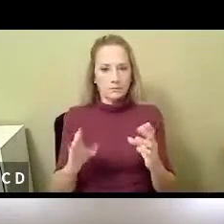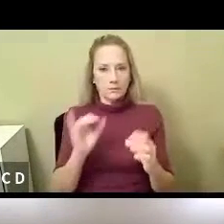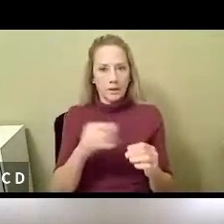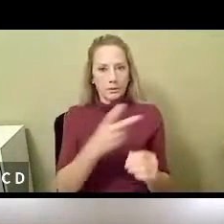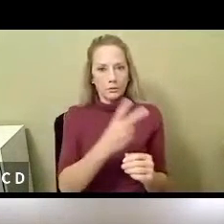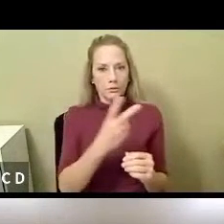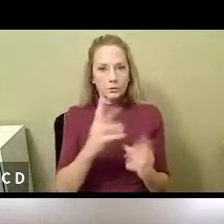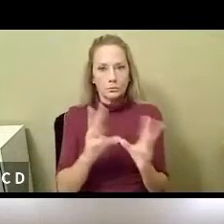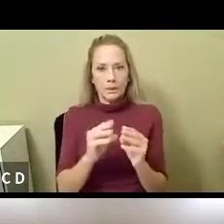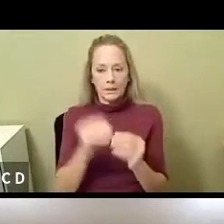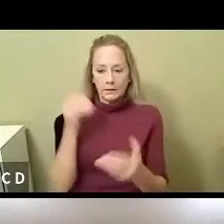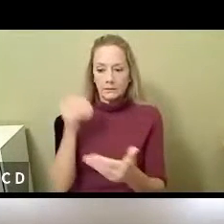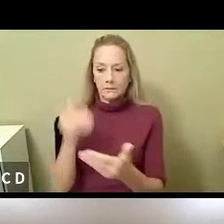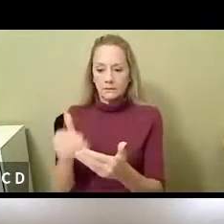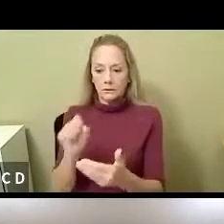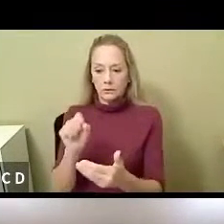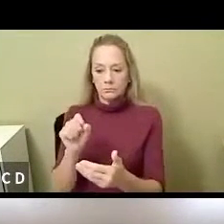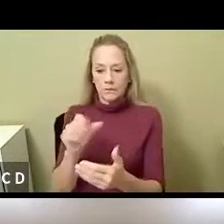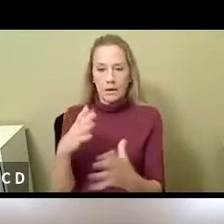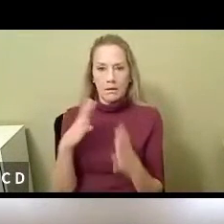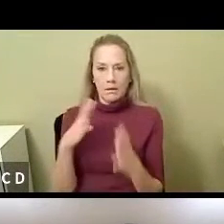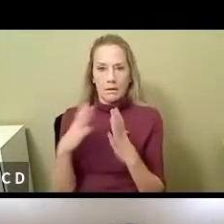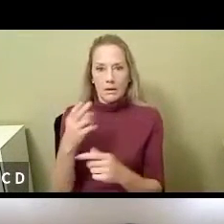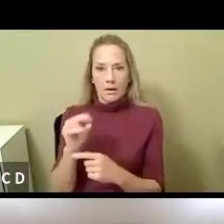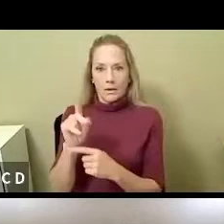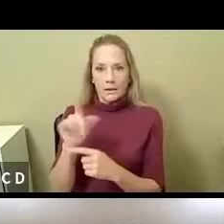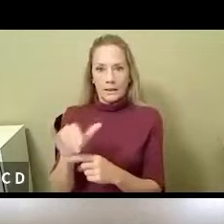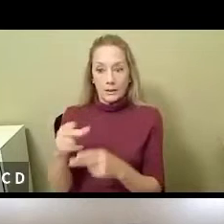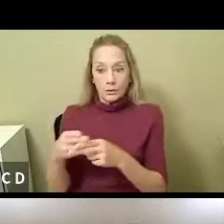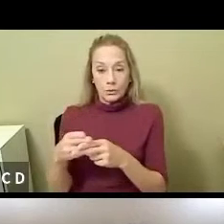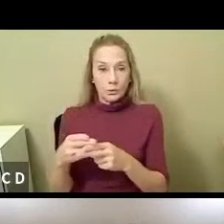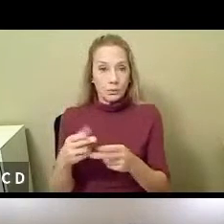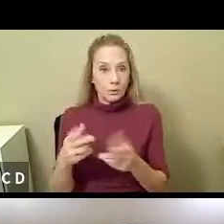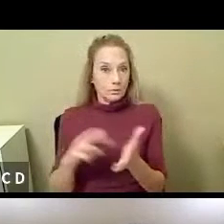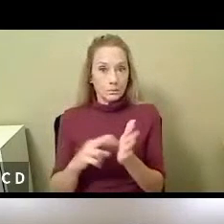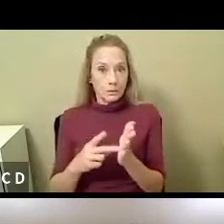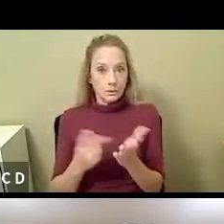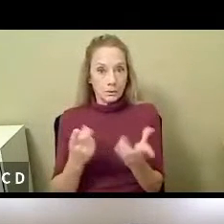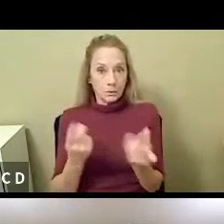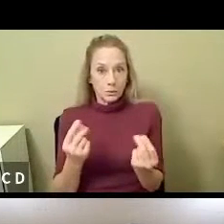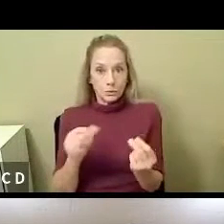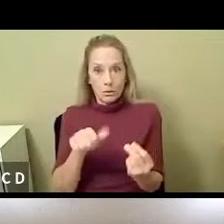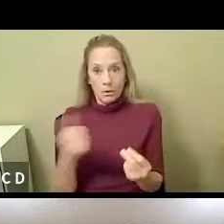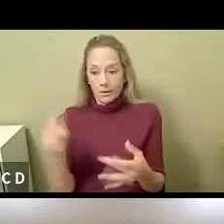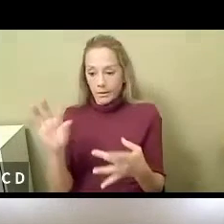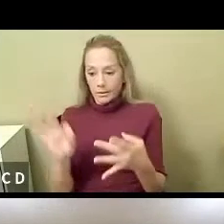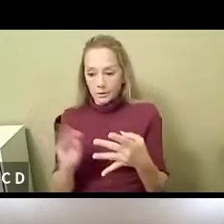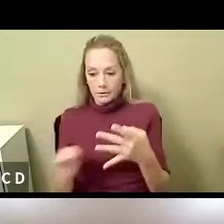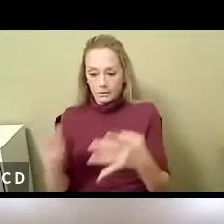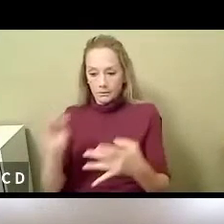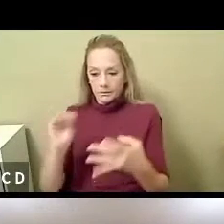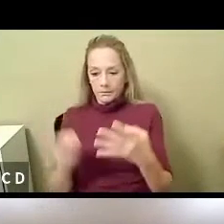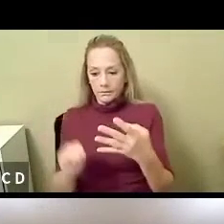the holidays. And so I don't know if there's an option to do it another night that week that would not be a